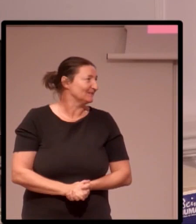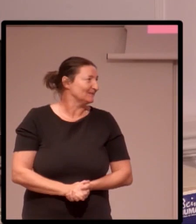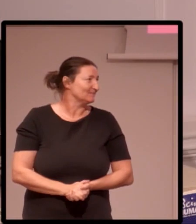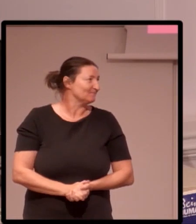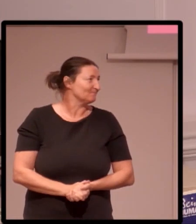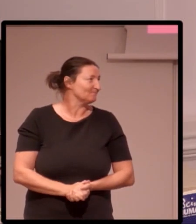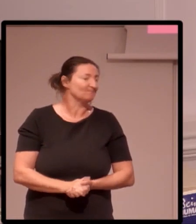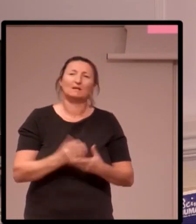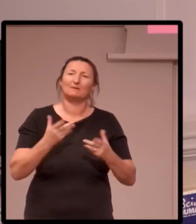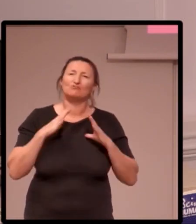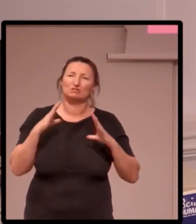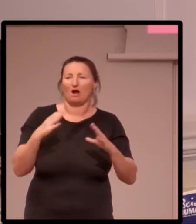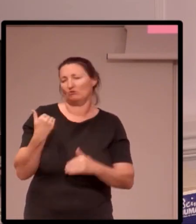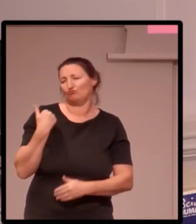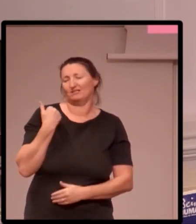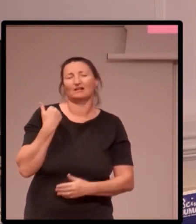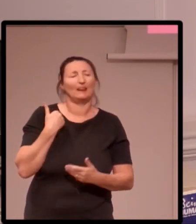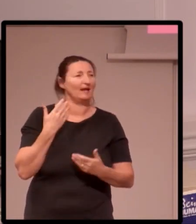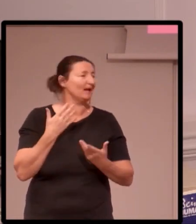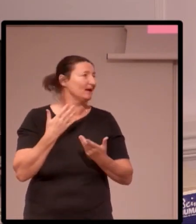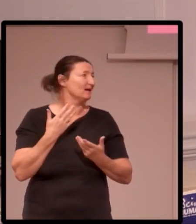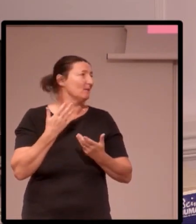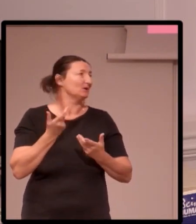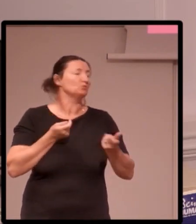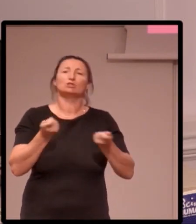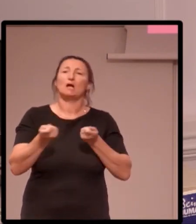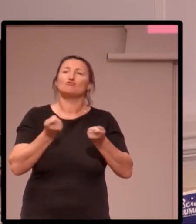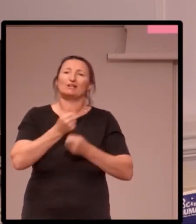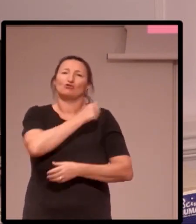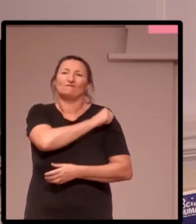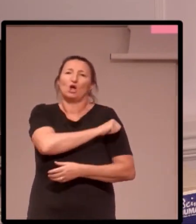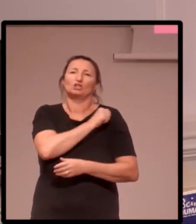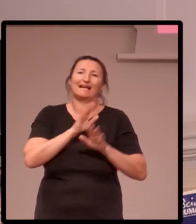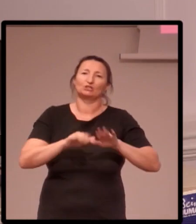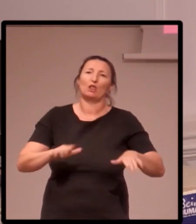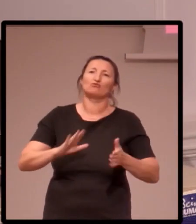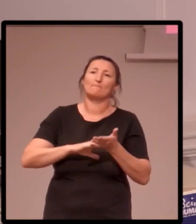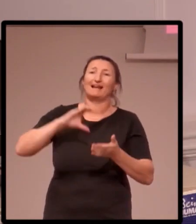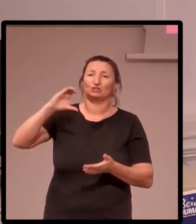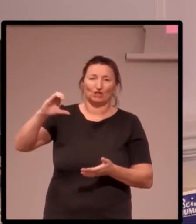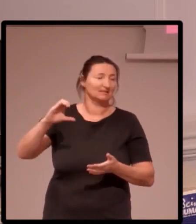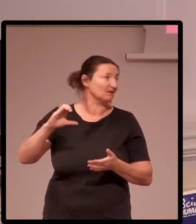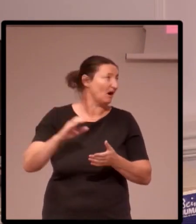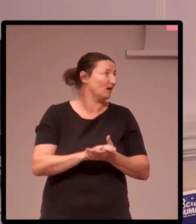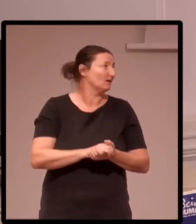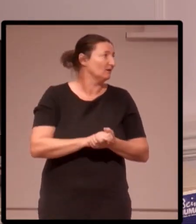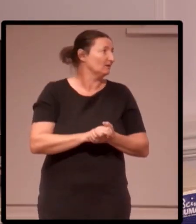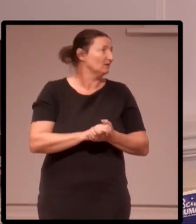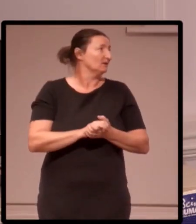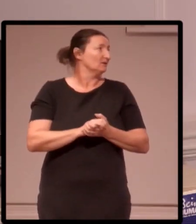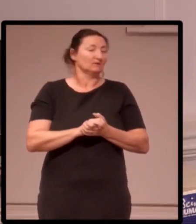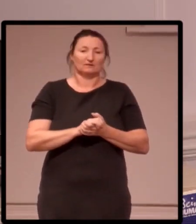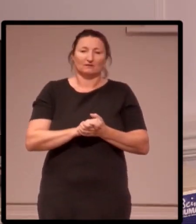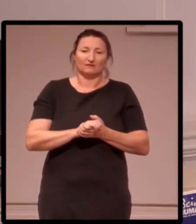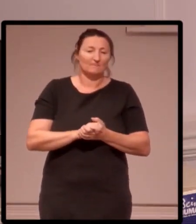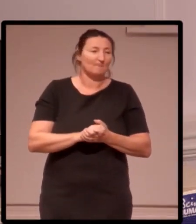And I retired a little while ago after working as Director of Nursing for Children in Manchester and also then the Group Deputy Chief Nurse.